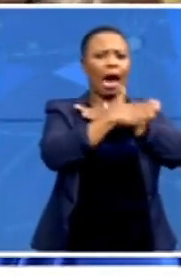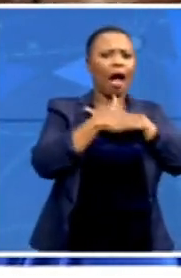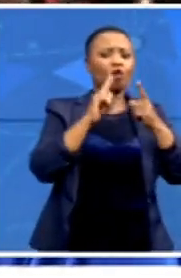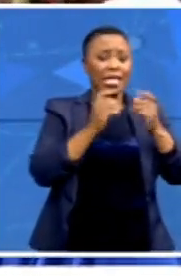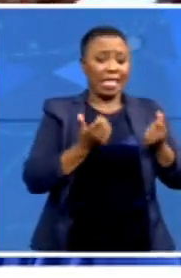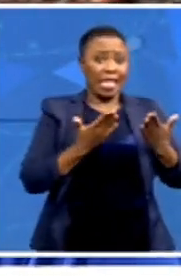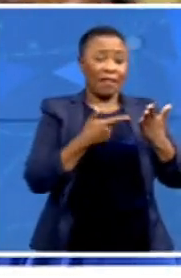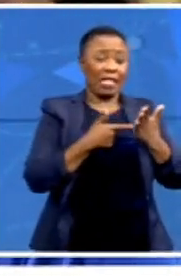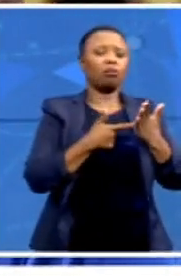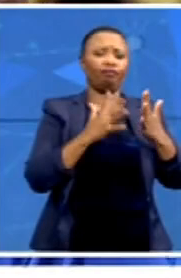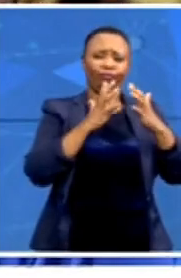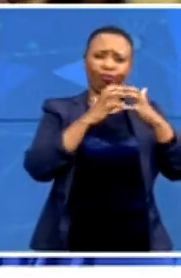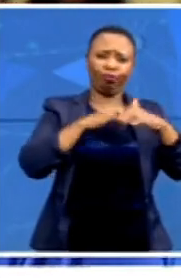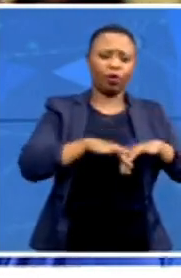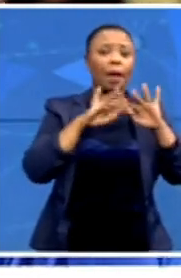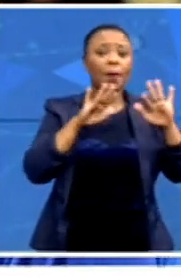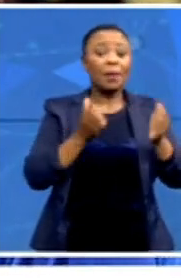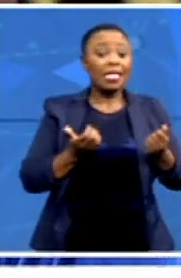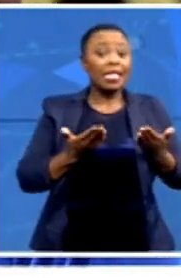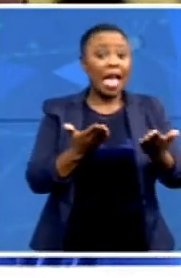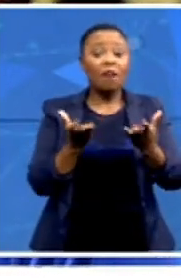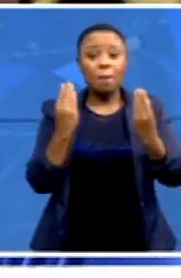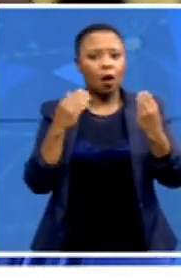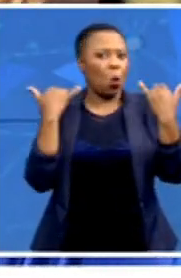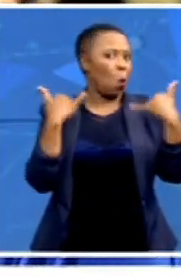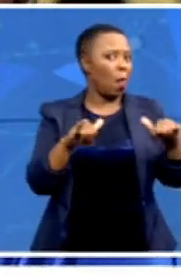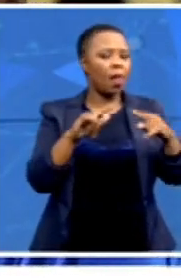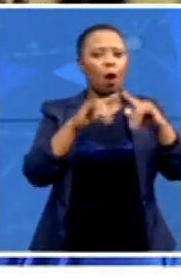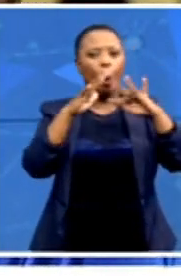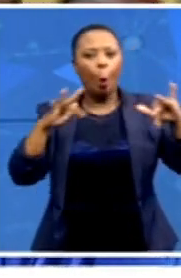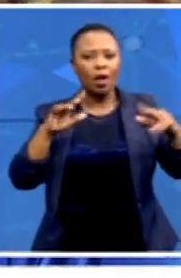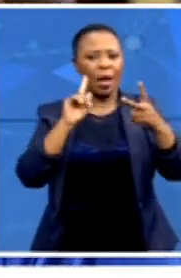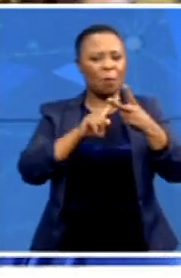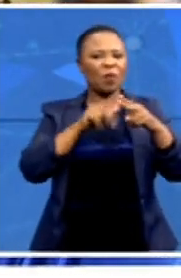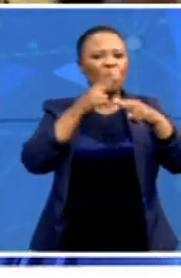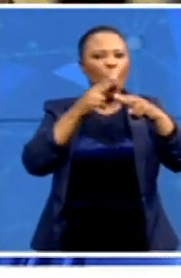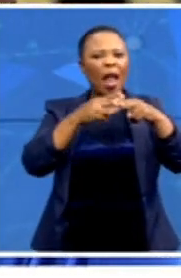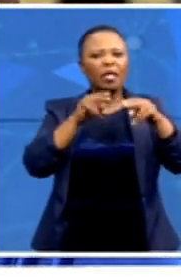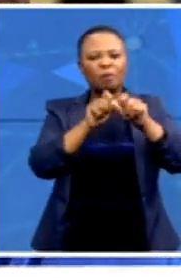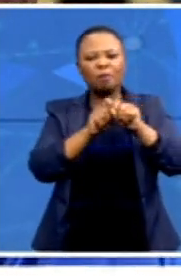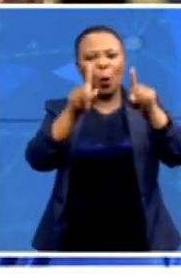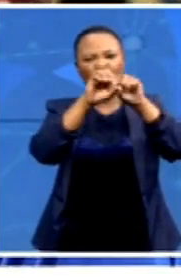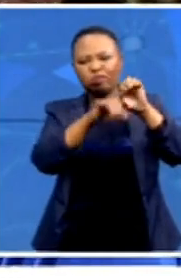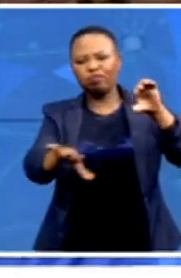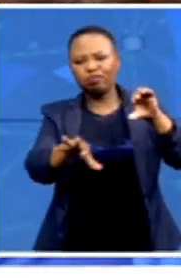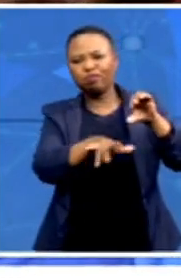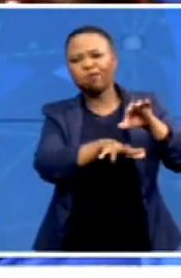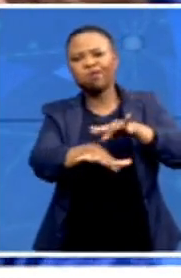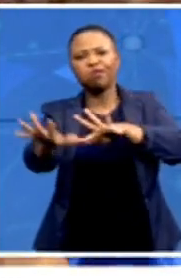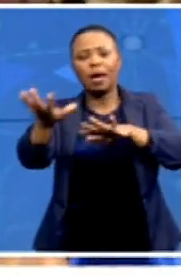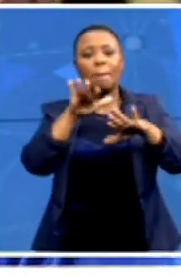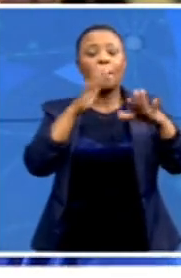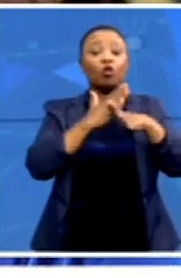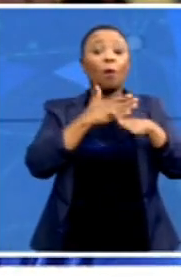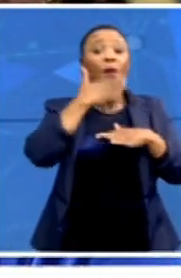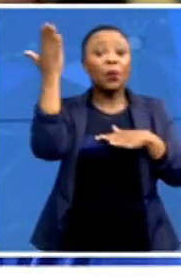the services they want. Towns without water, sewage running down the streets, people sitting without jobs. They need the government that's going to get things done there. And they